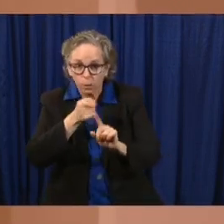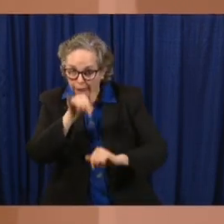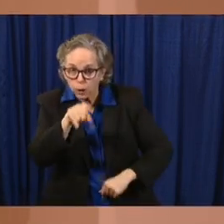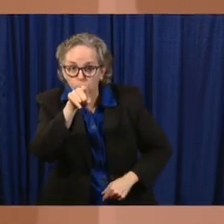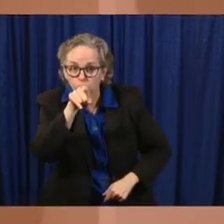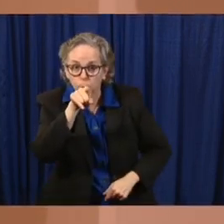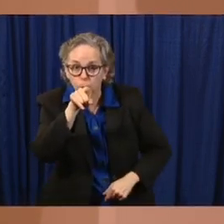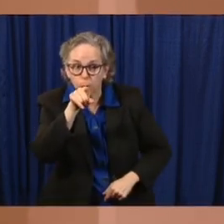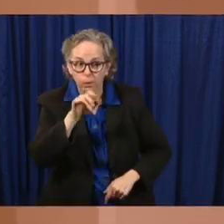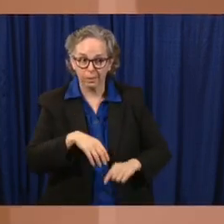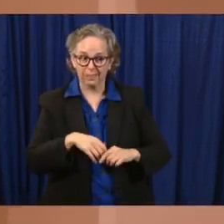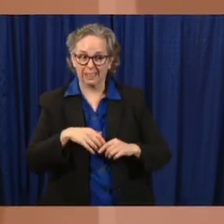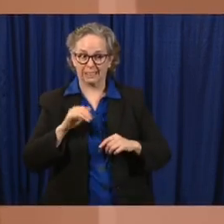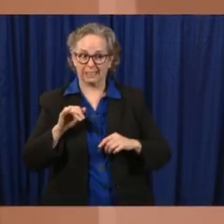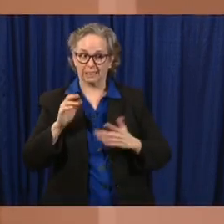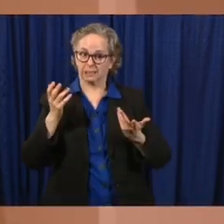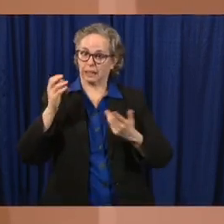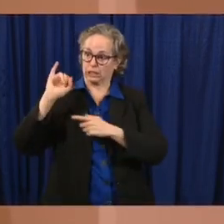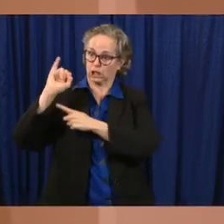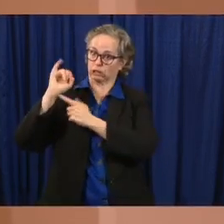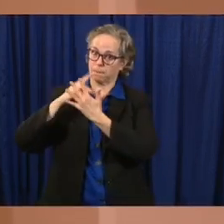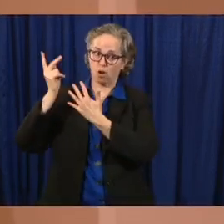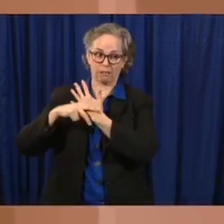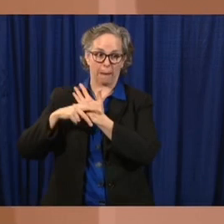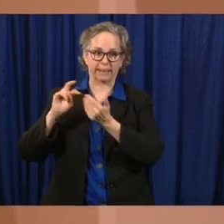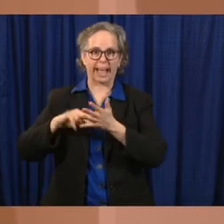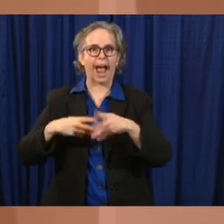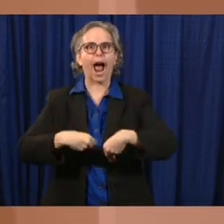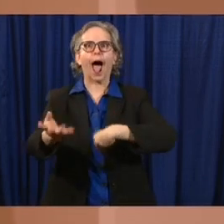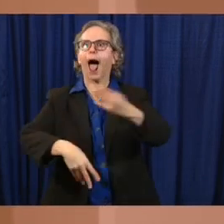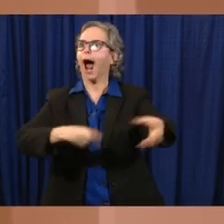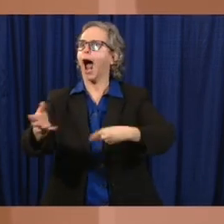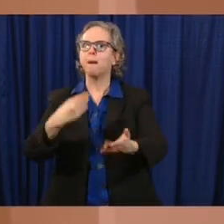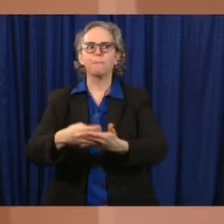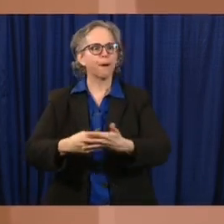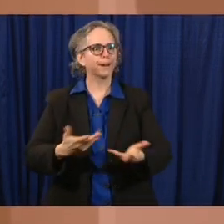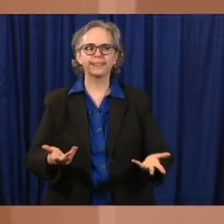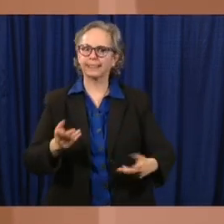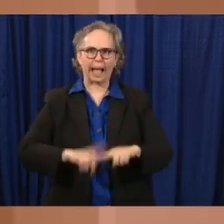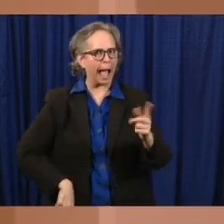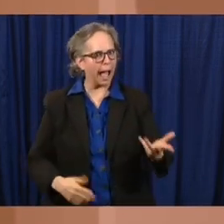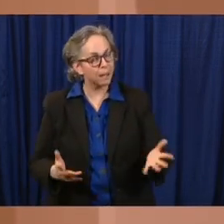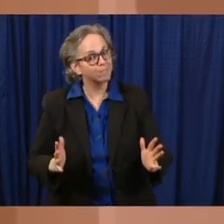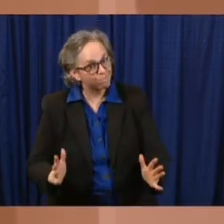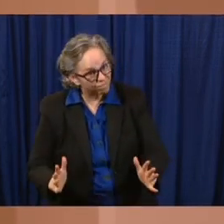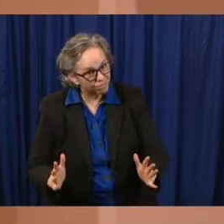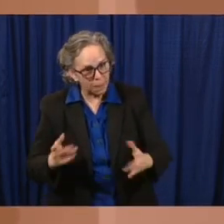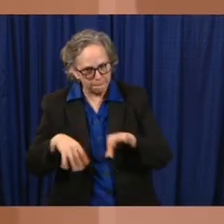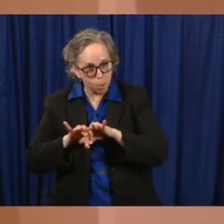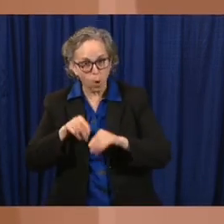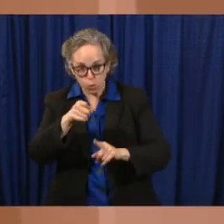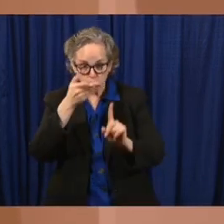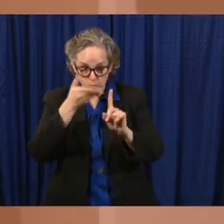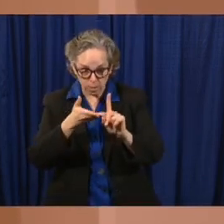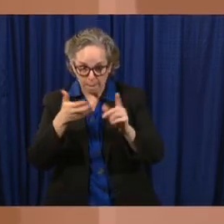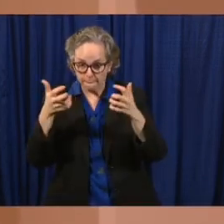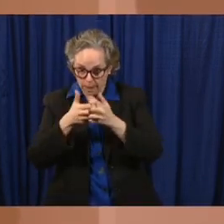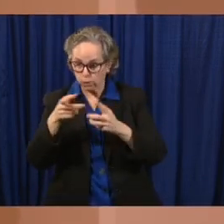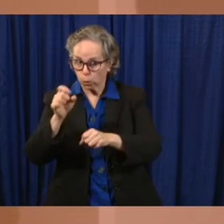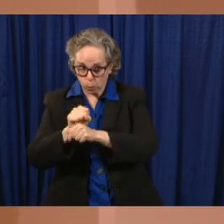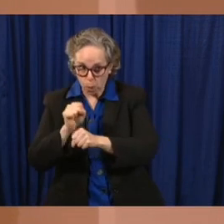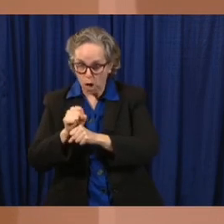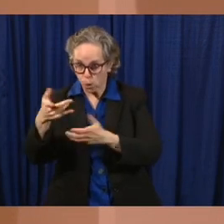program that somebody paid into, so you can't take out unless you've paid in. And so we just are working through